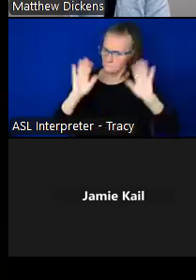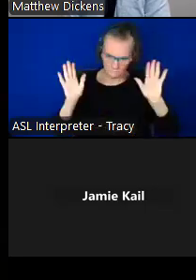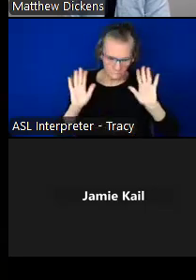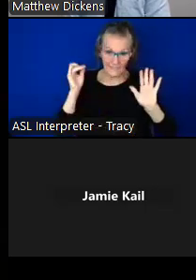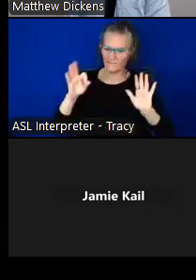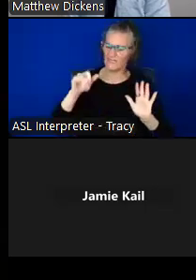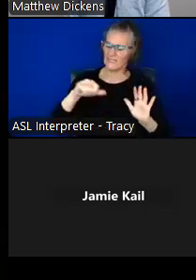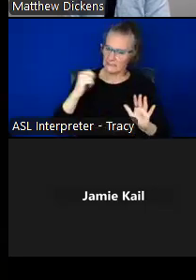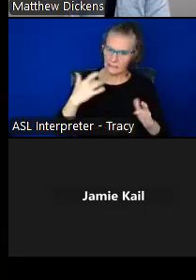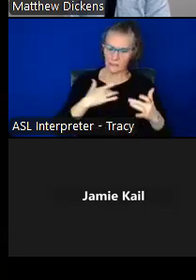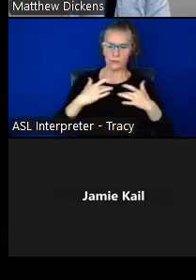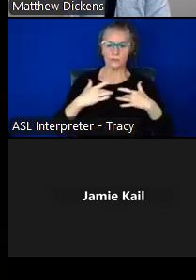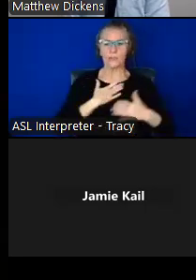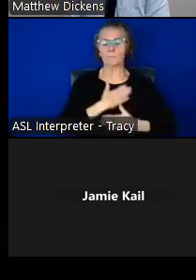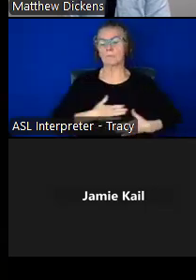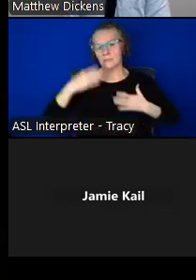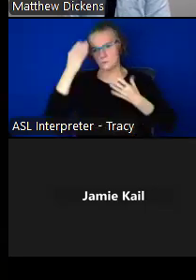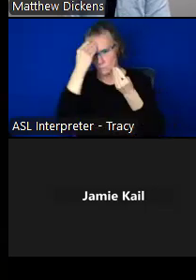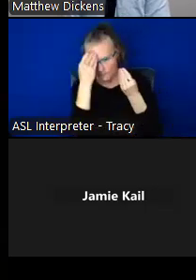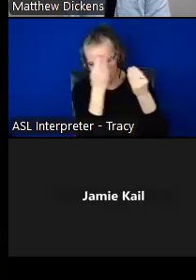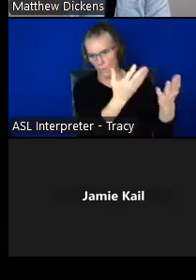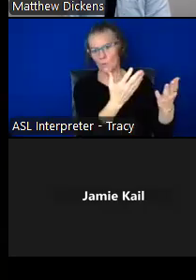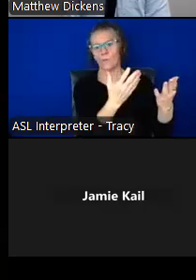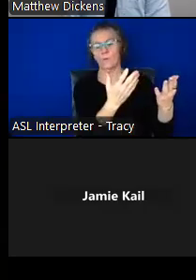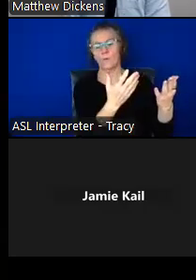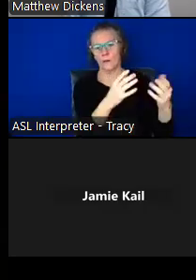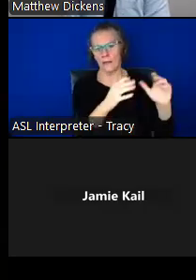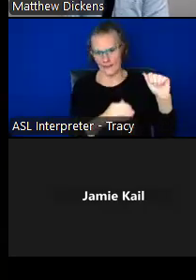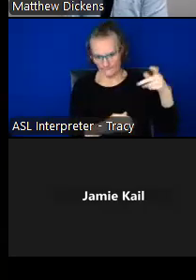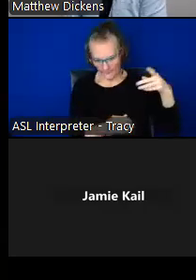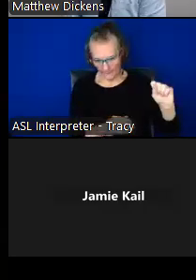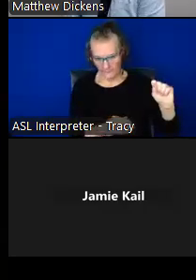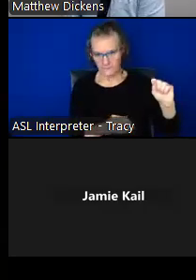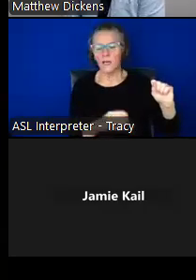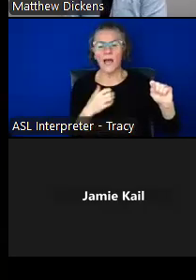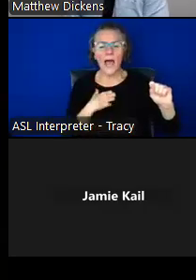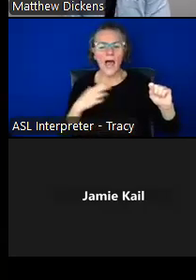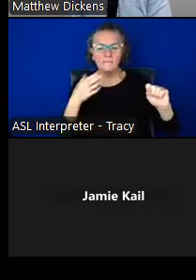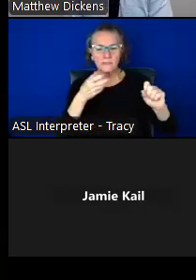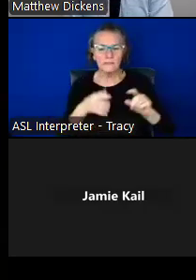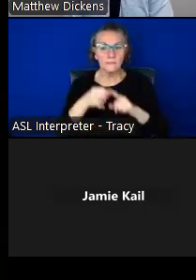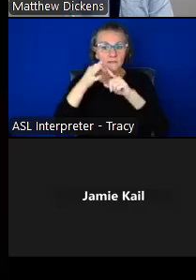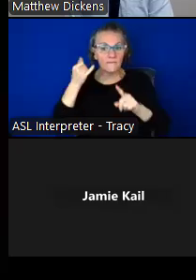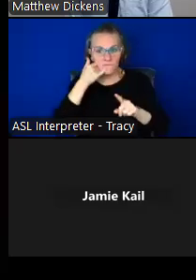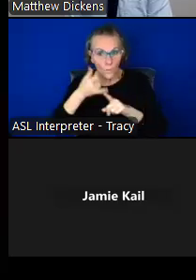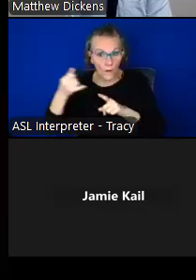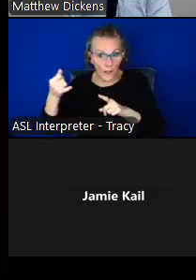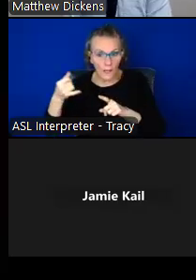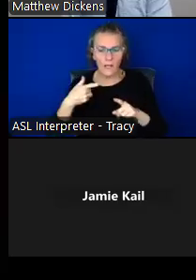you have any concerns, please report that to APS, to our hotline, and let our staff make that determination.